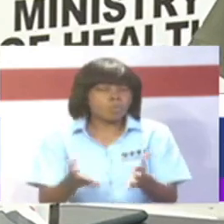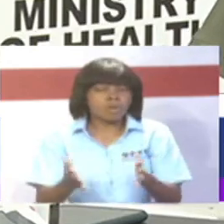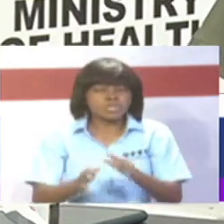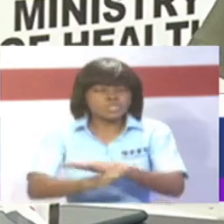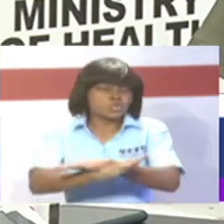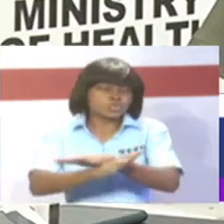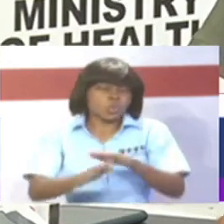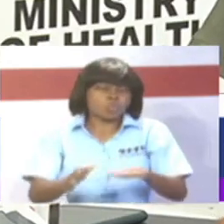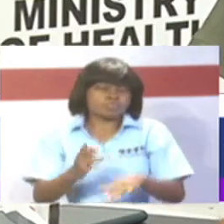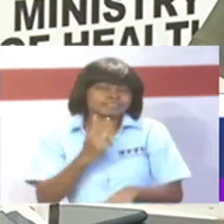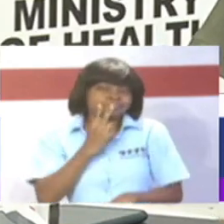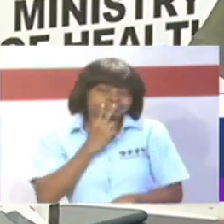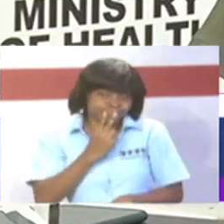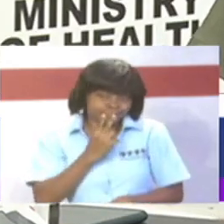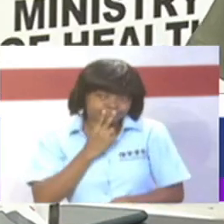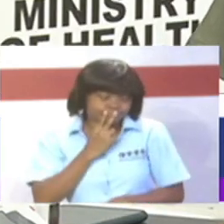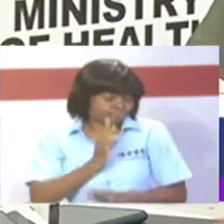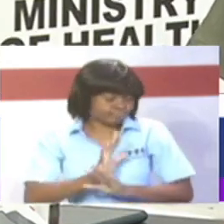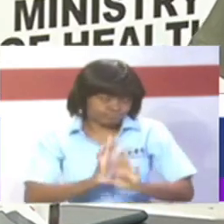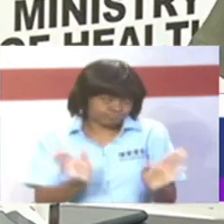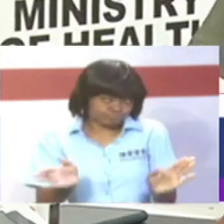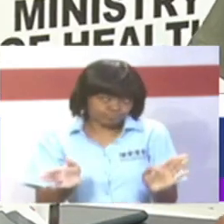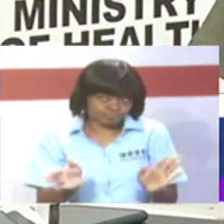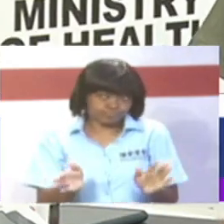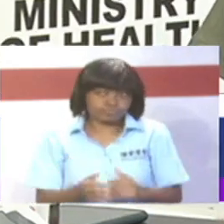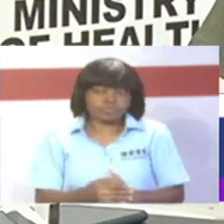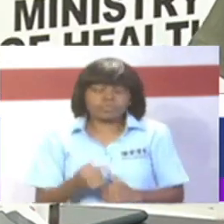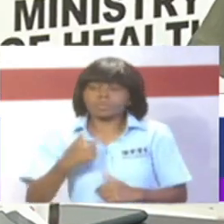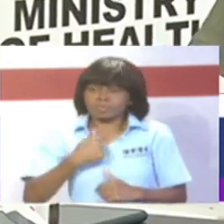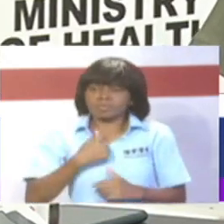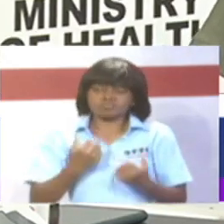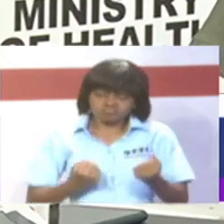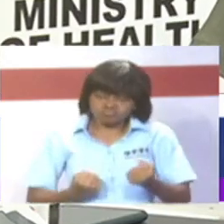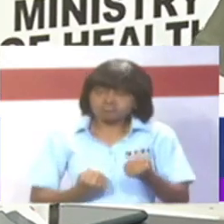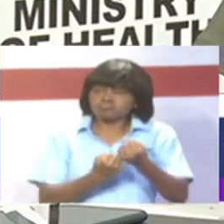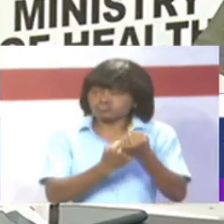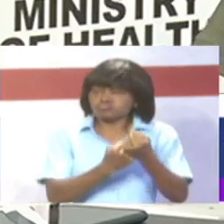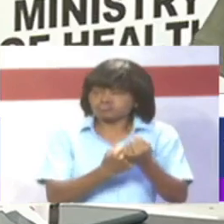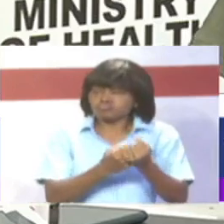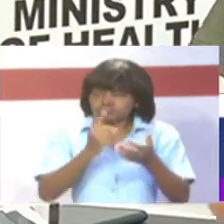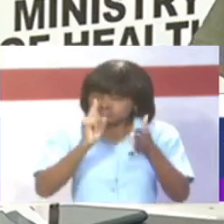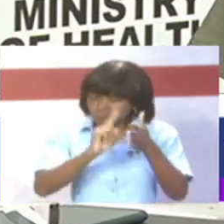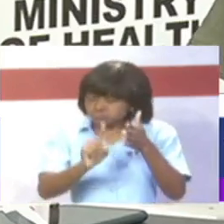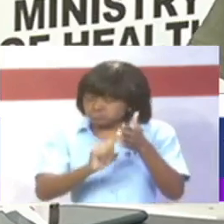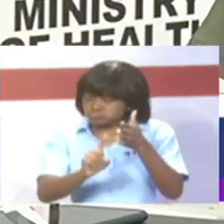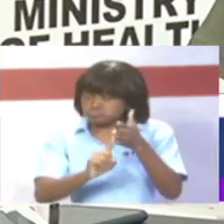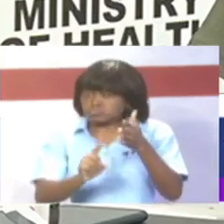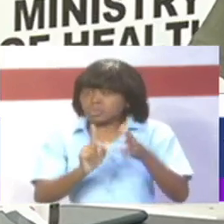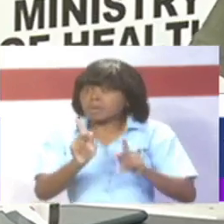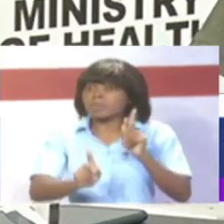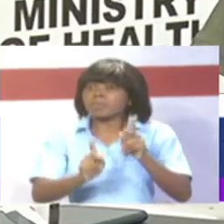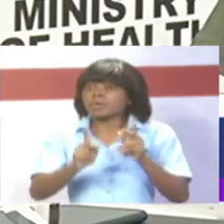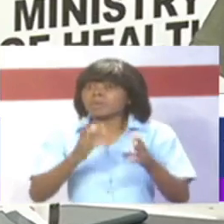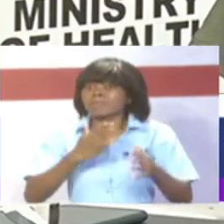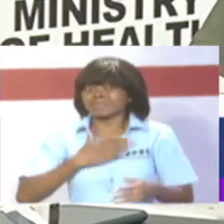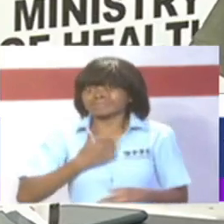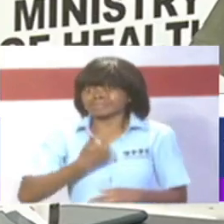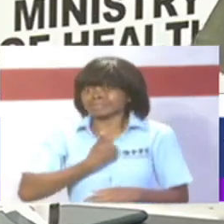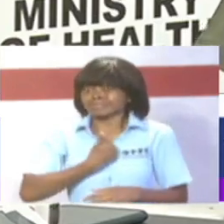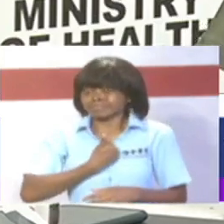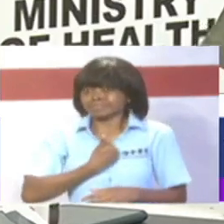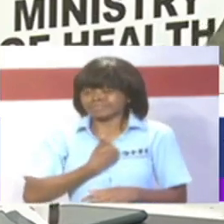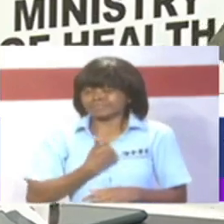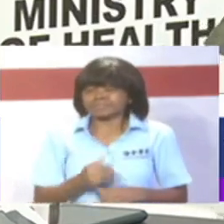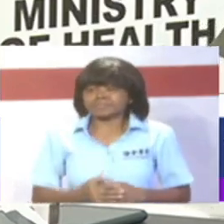So definitely, Dr. Hines, I support the screening anywhere they can get it, especially through the Ministry of Health and the Trinidad and Tobago Cancer Society. Don't